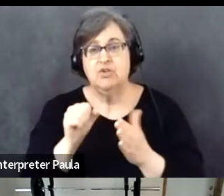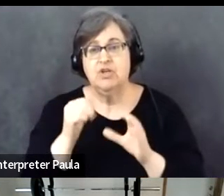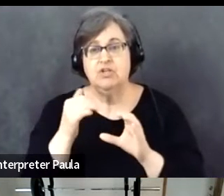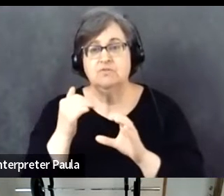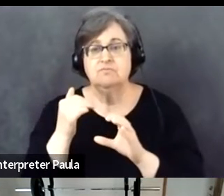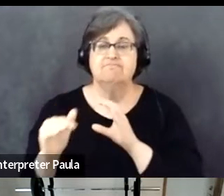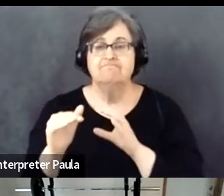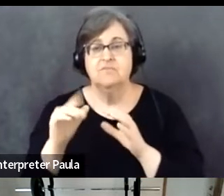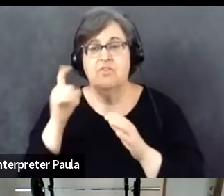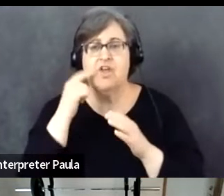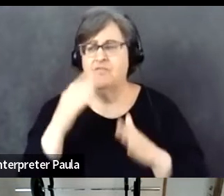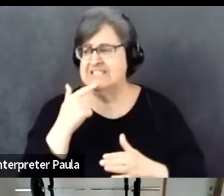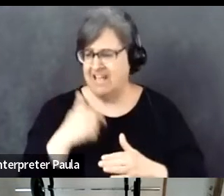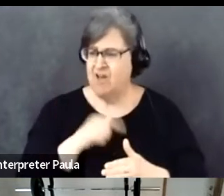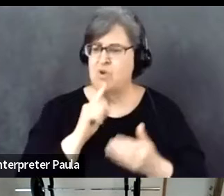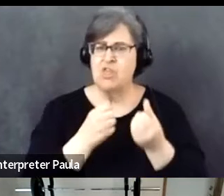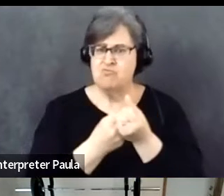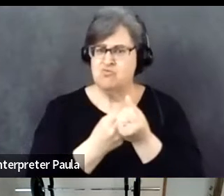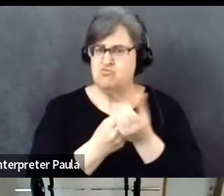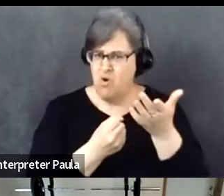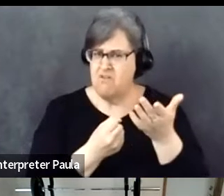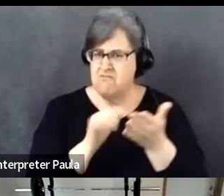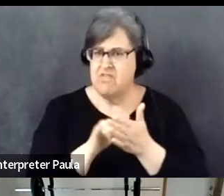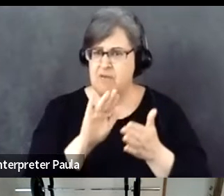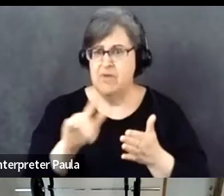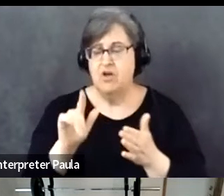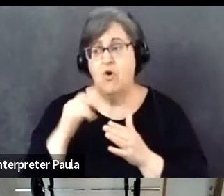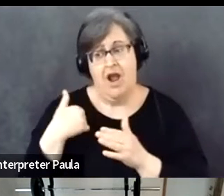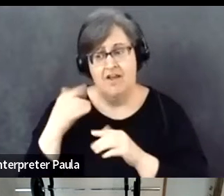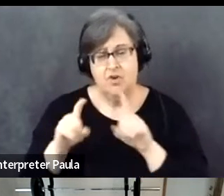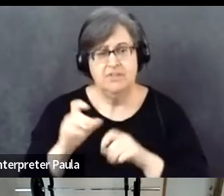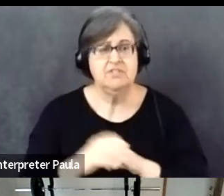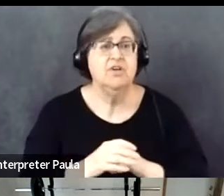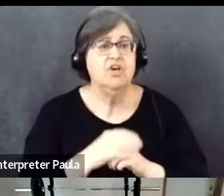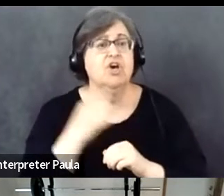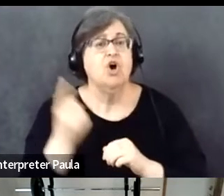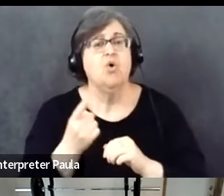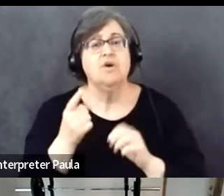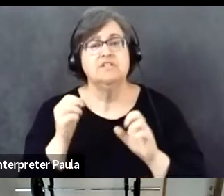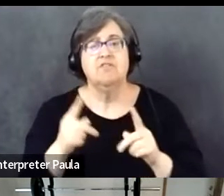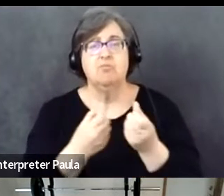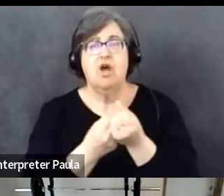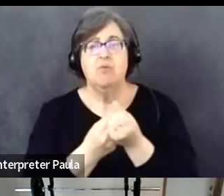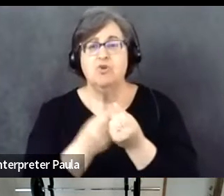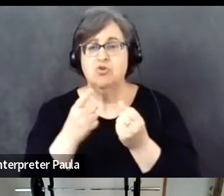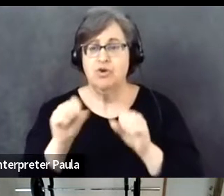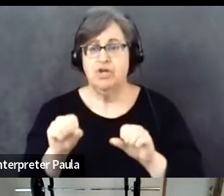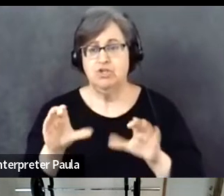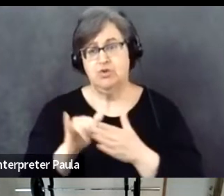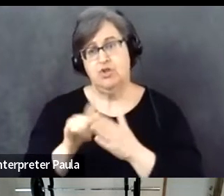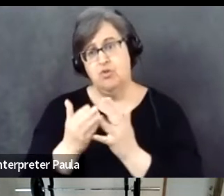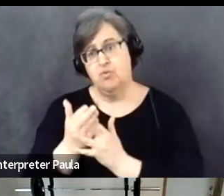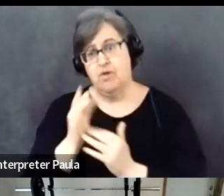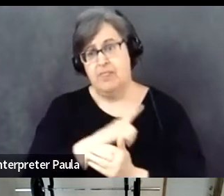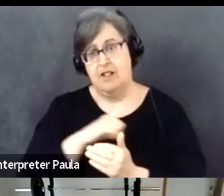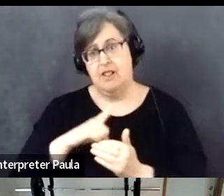governor and say, hey, I'm really interested in supporting this bill, or here's my questions about it. But it's always an opportunity to advocate, or you could do that through your legislator